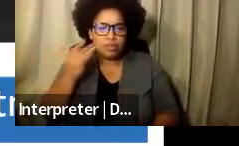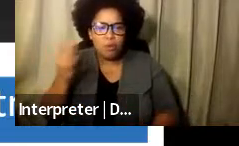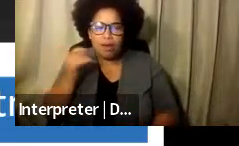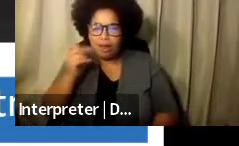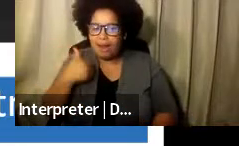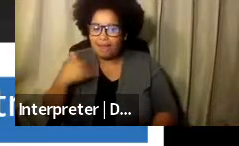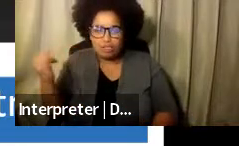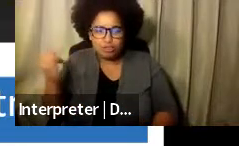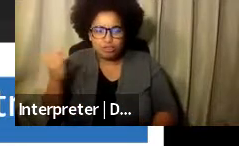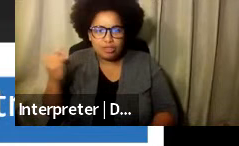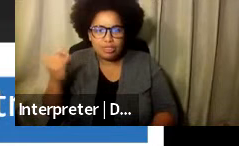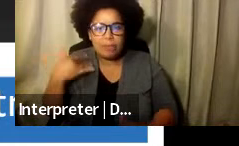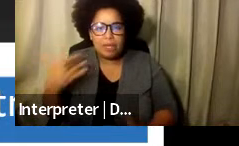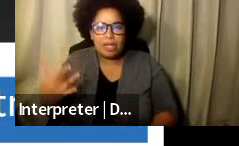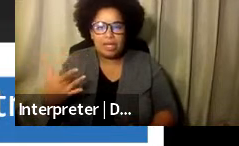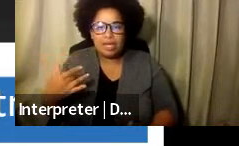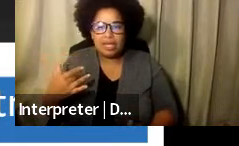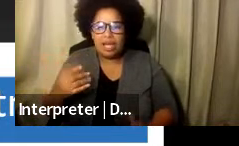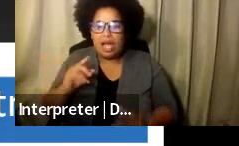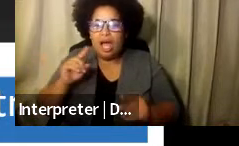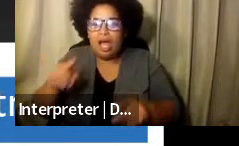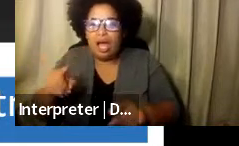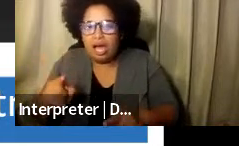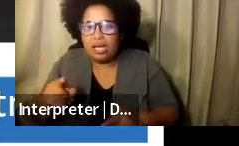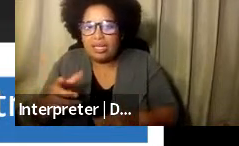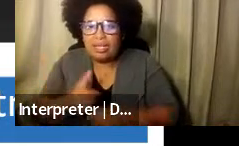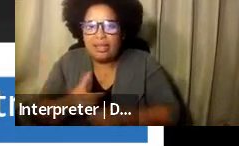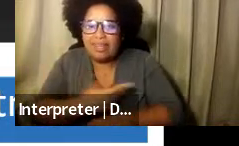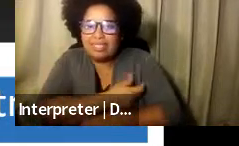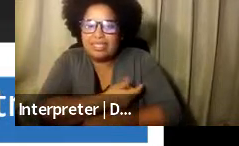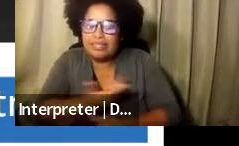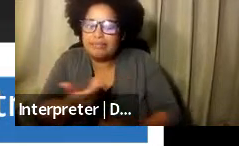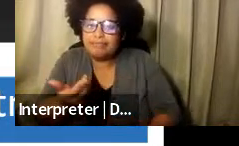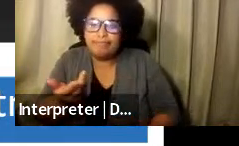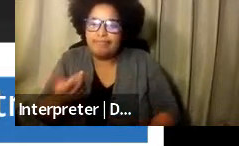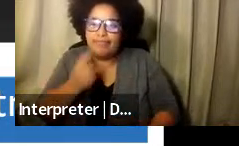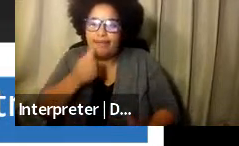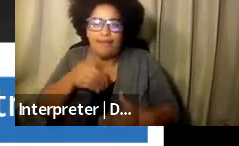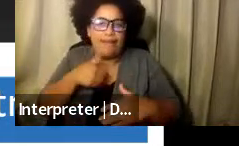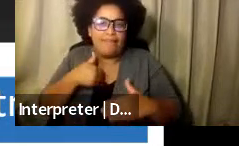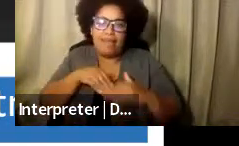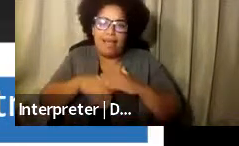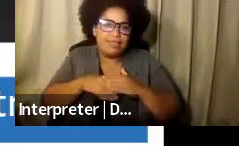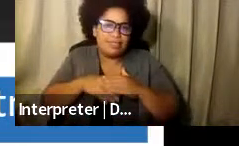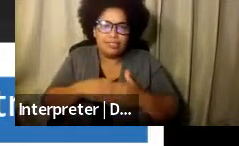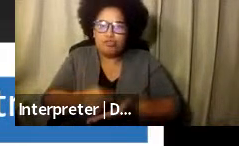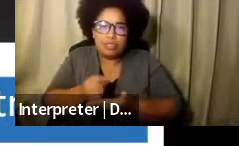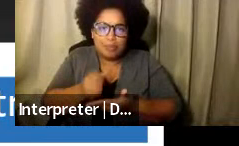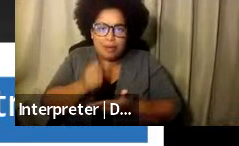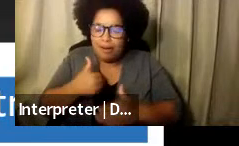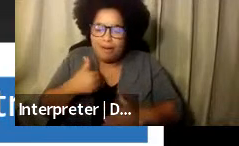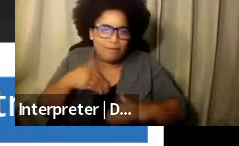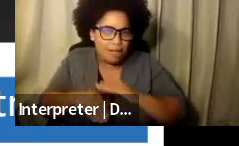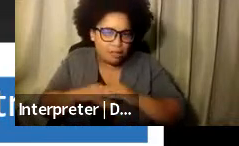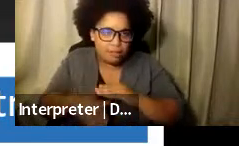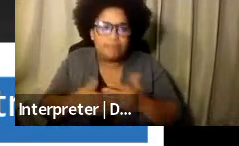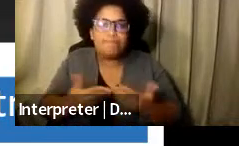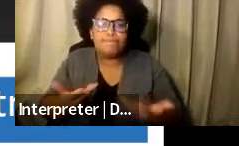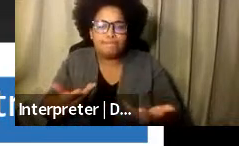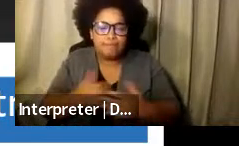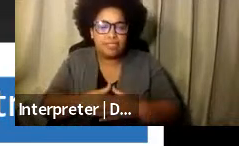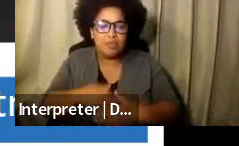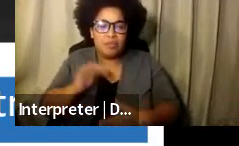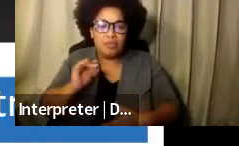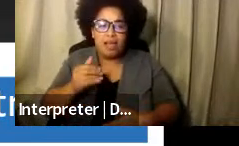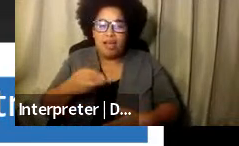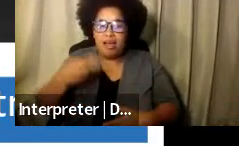have insurance, they're often deterred from seeking the vaccine or treatments. So those, I think, are the